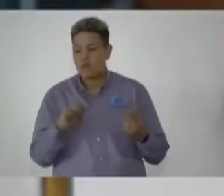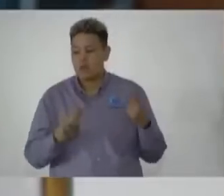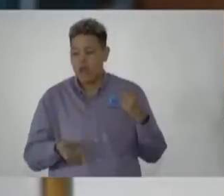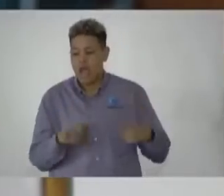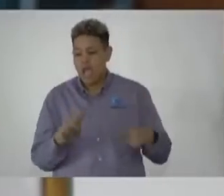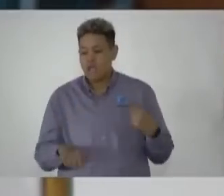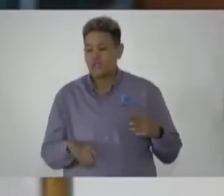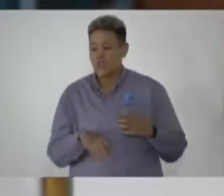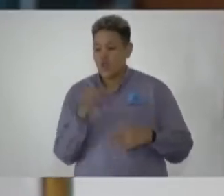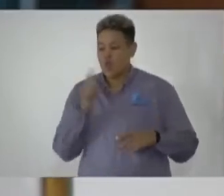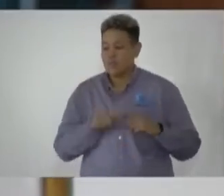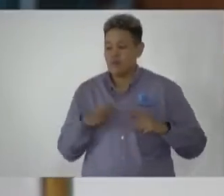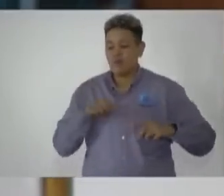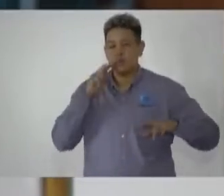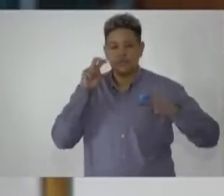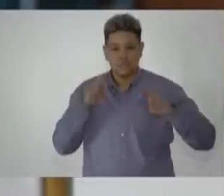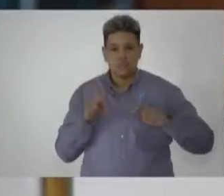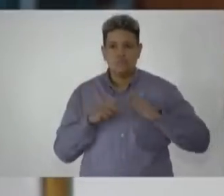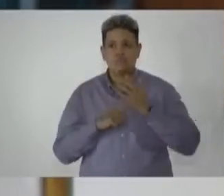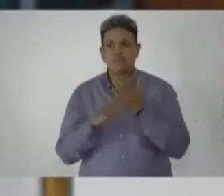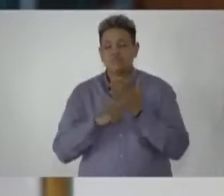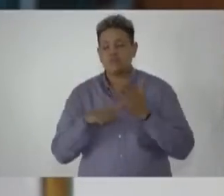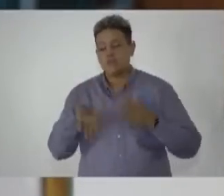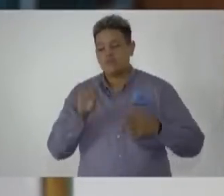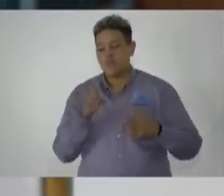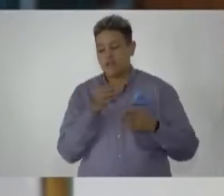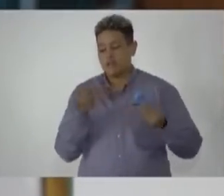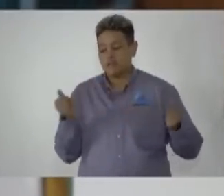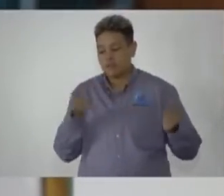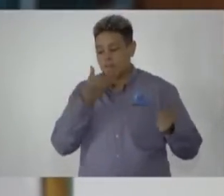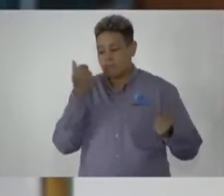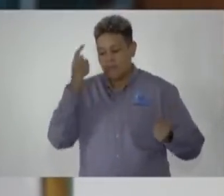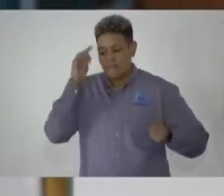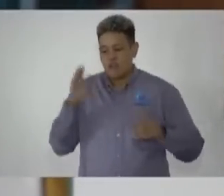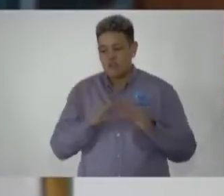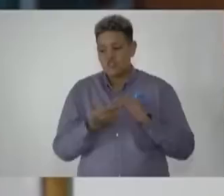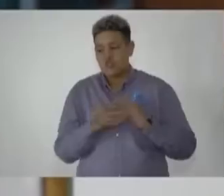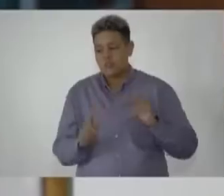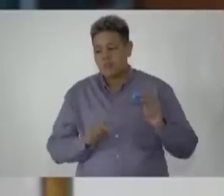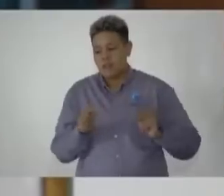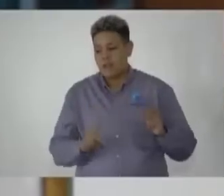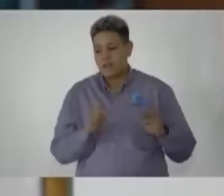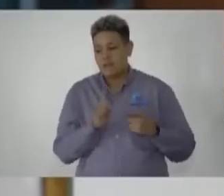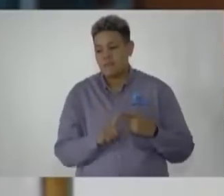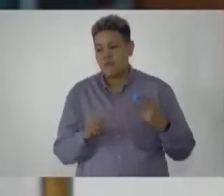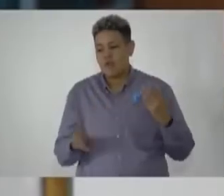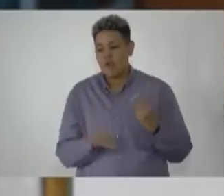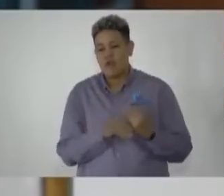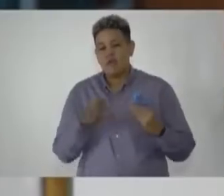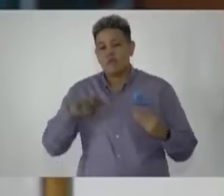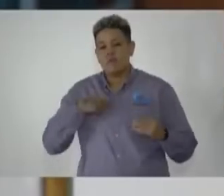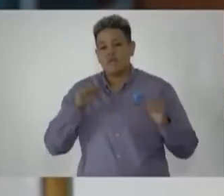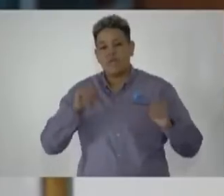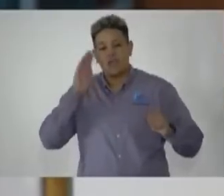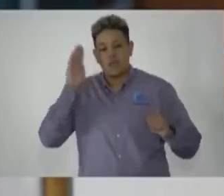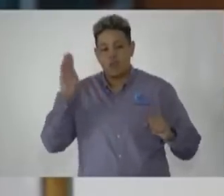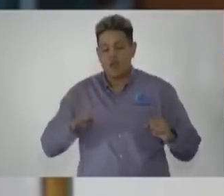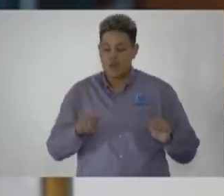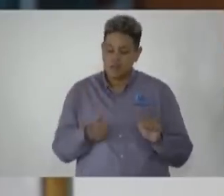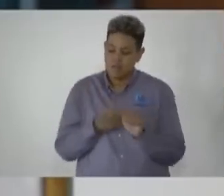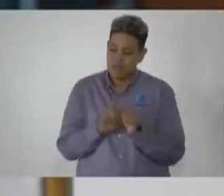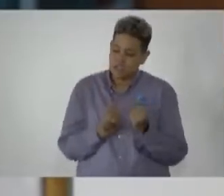it out, but we will seek the best solution for our Jamaican people, and one on which we can all get